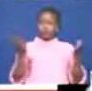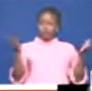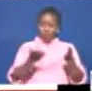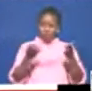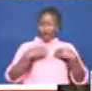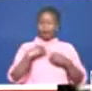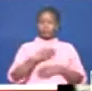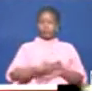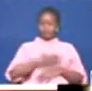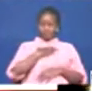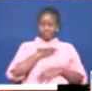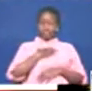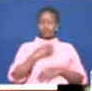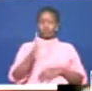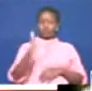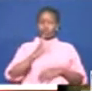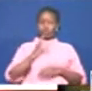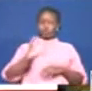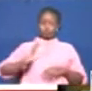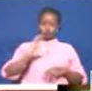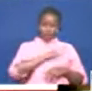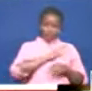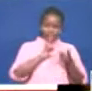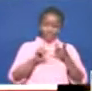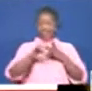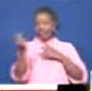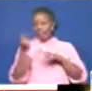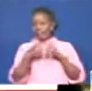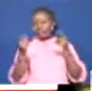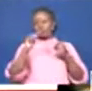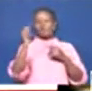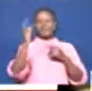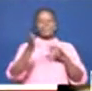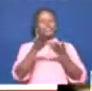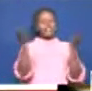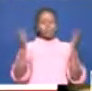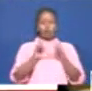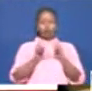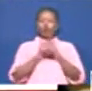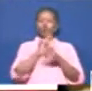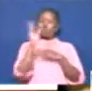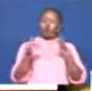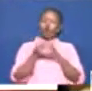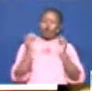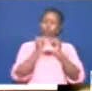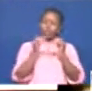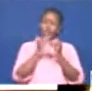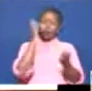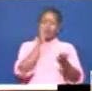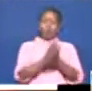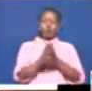the security agencies and the other from individual Kenyans. And those meetings were confirmed by all